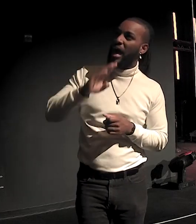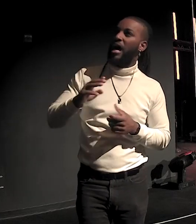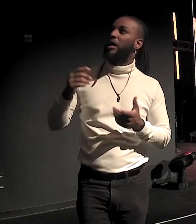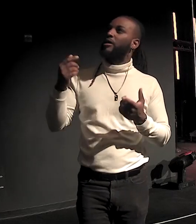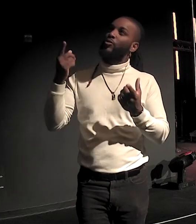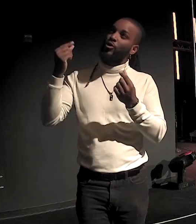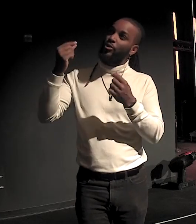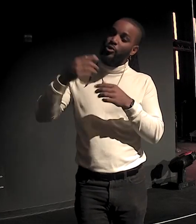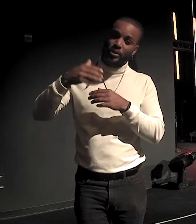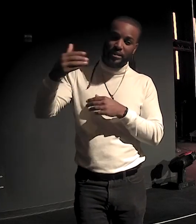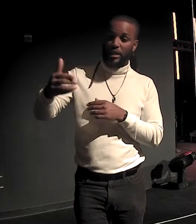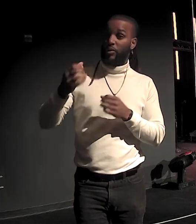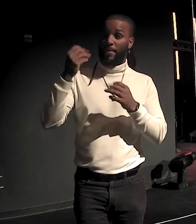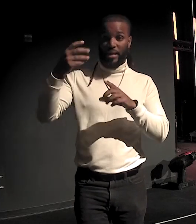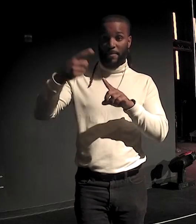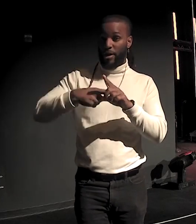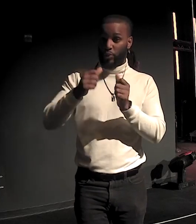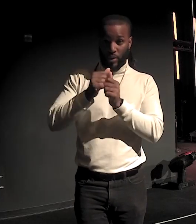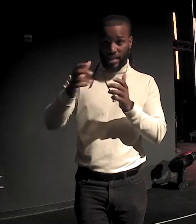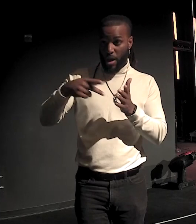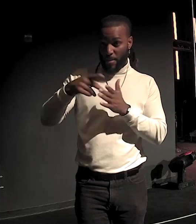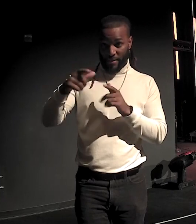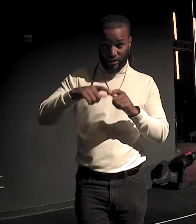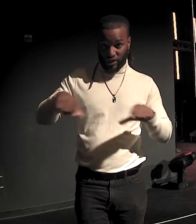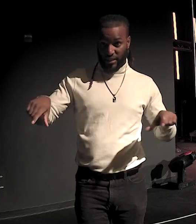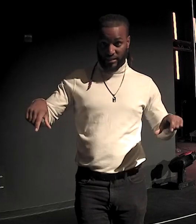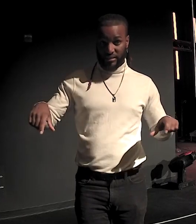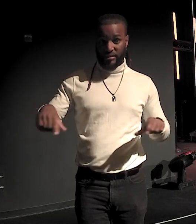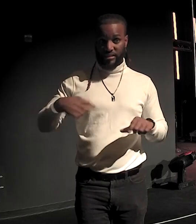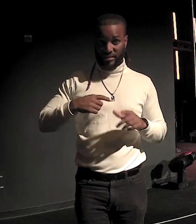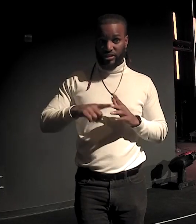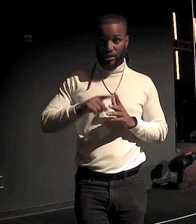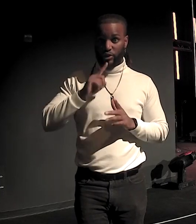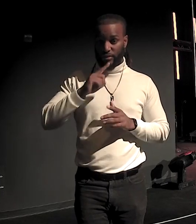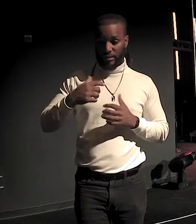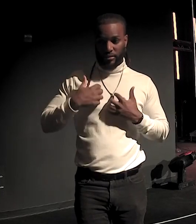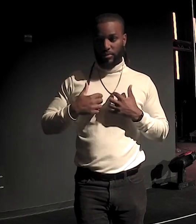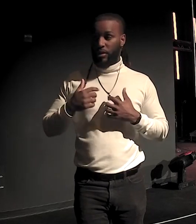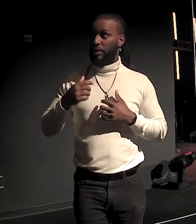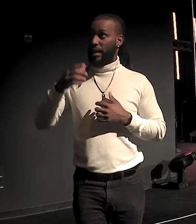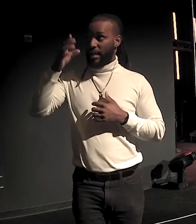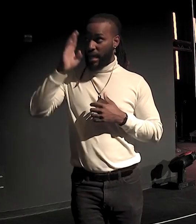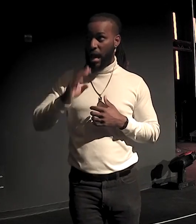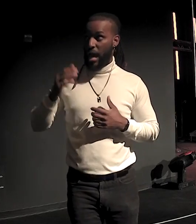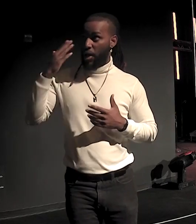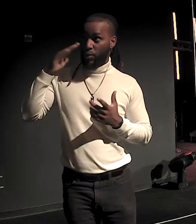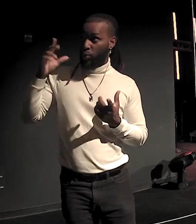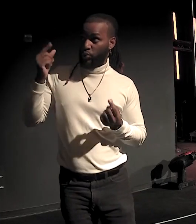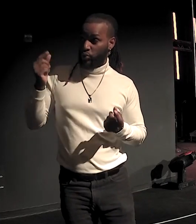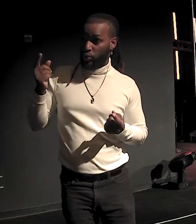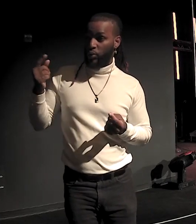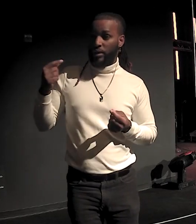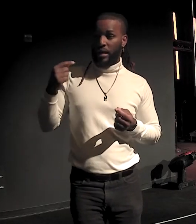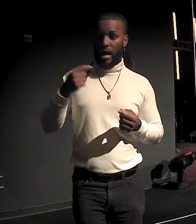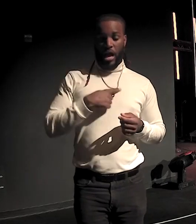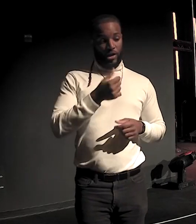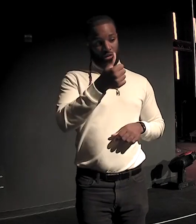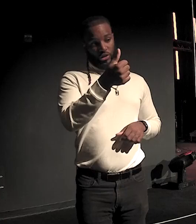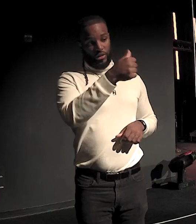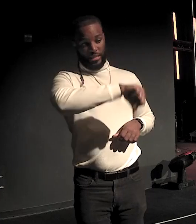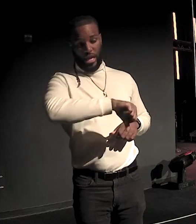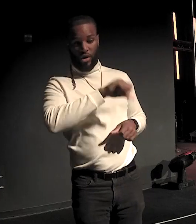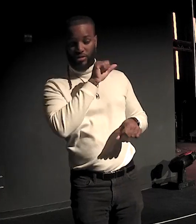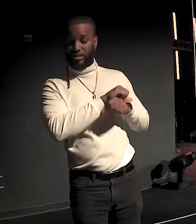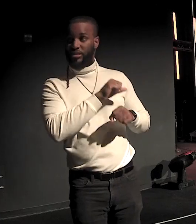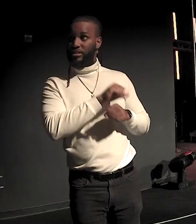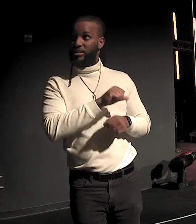to next, and we went months without paychecks. And I began to really wrestle going, God, I don't know what you're doing. I turned down a job I was